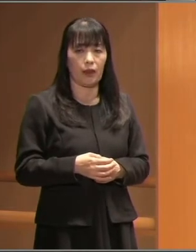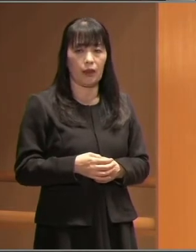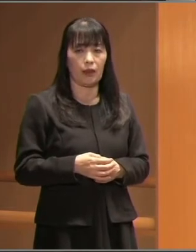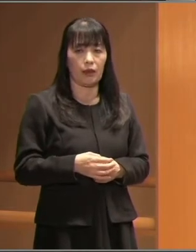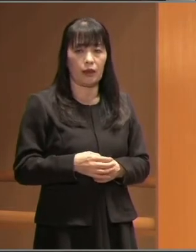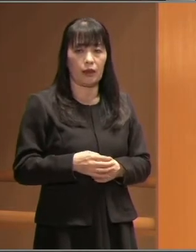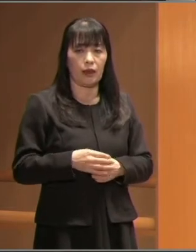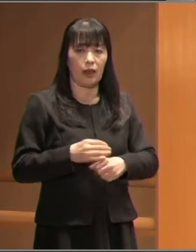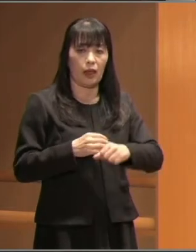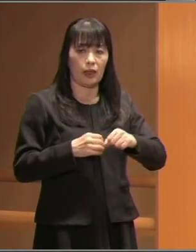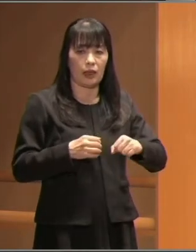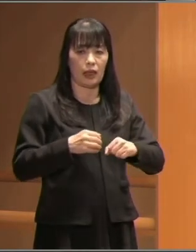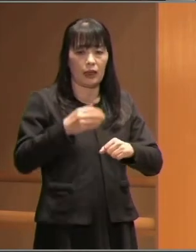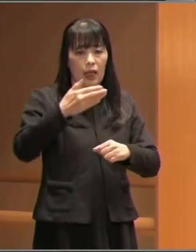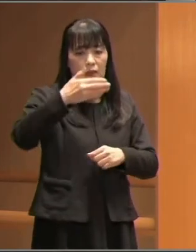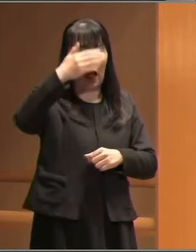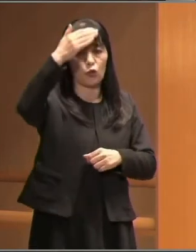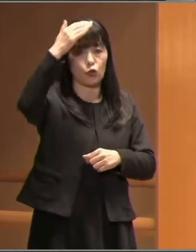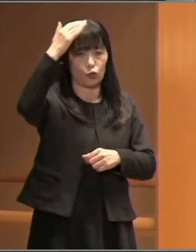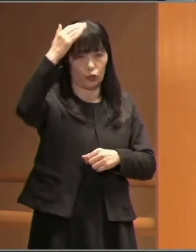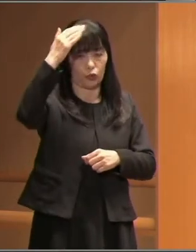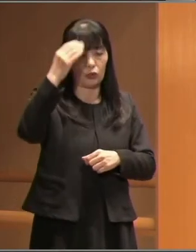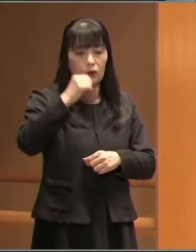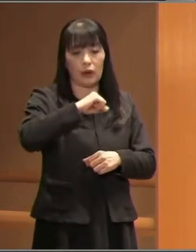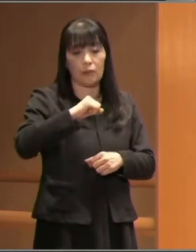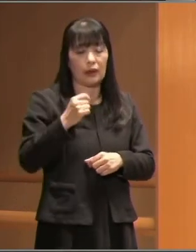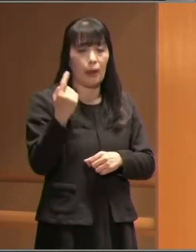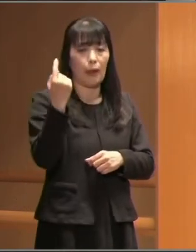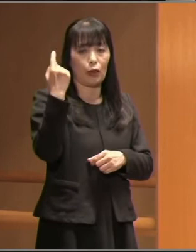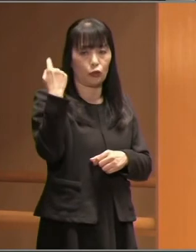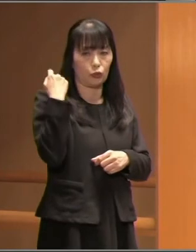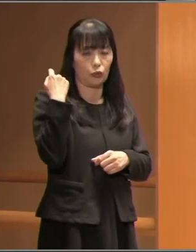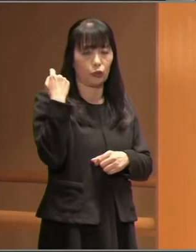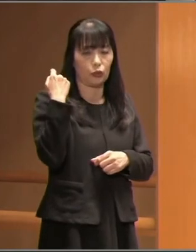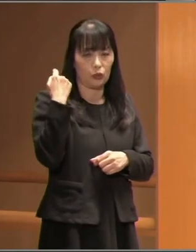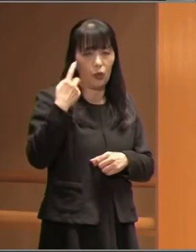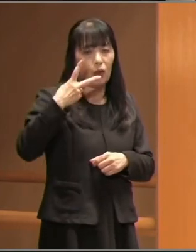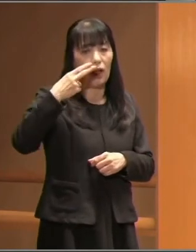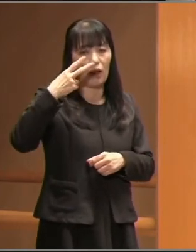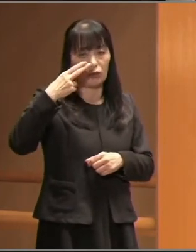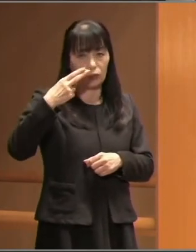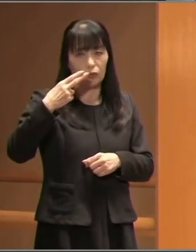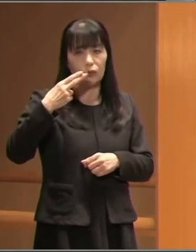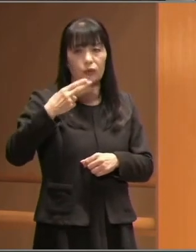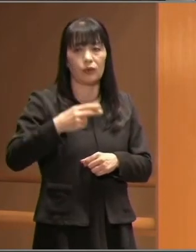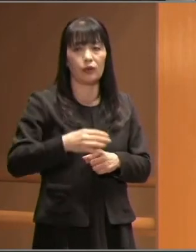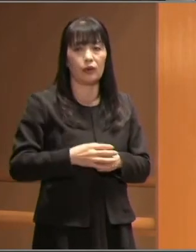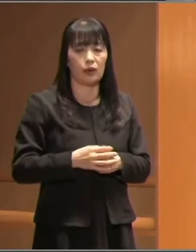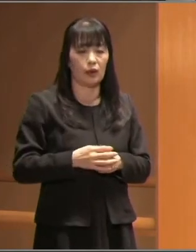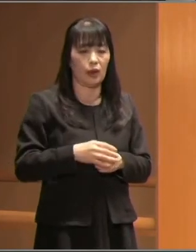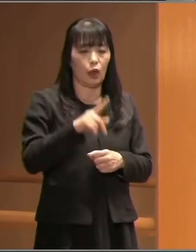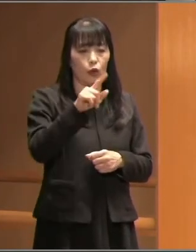The left side is sunroof and the right side is backdoor glass.